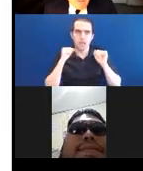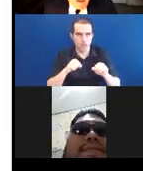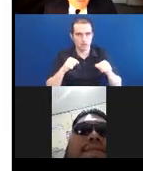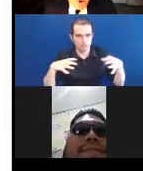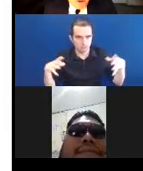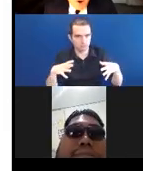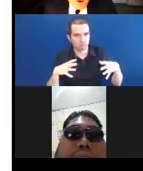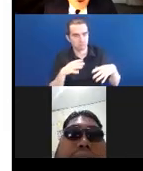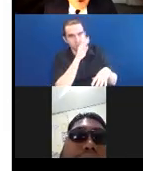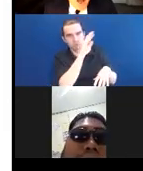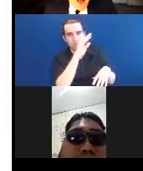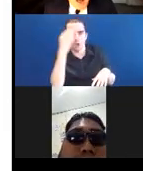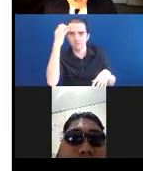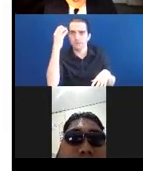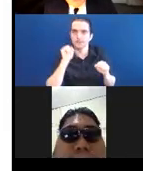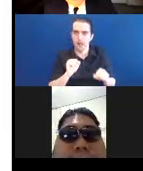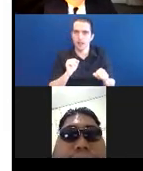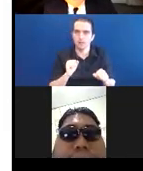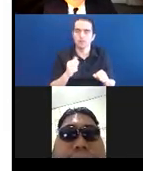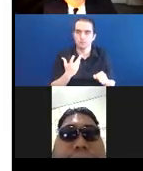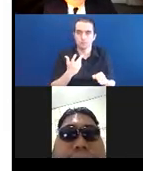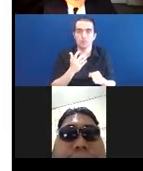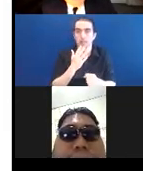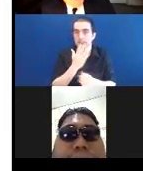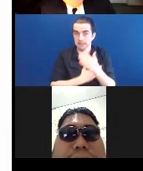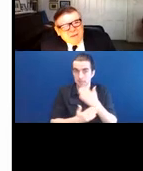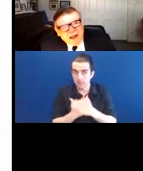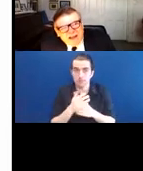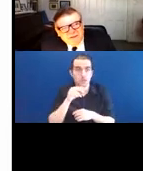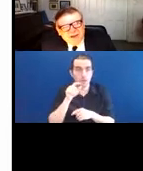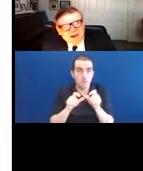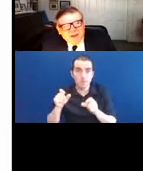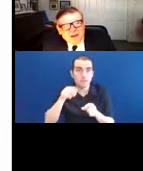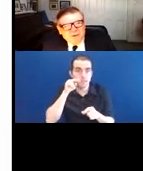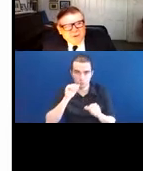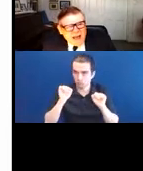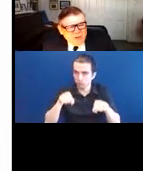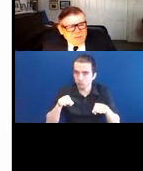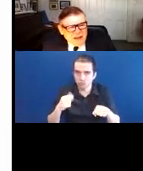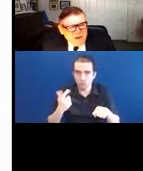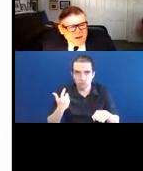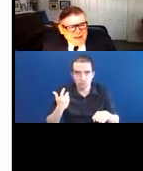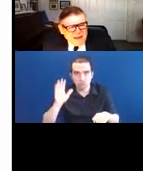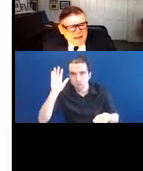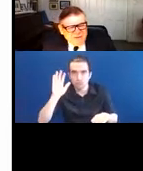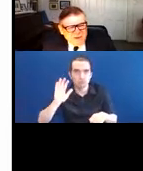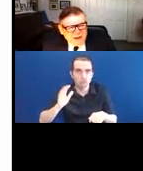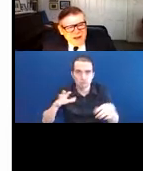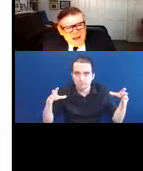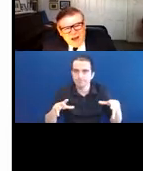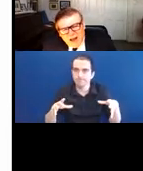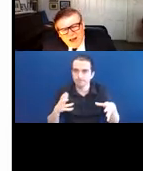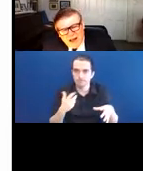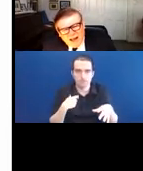and represent what we want, are not there as individual power plays for certain people. They have to be democratic and they have to